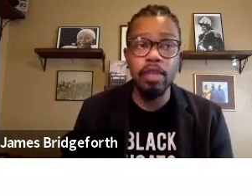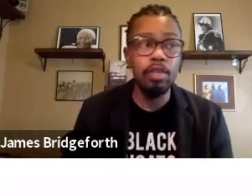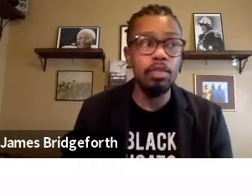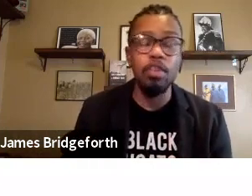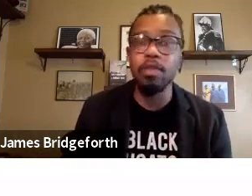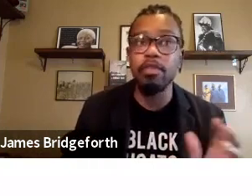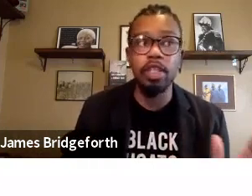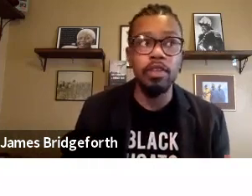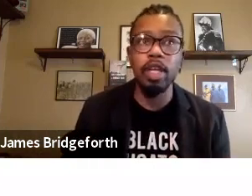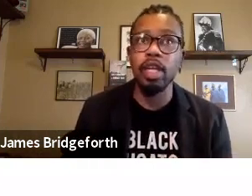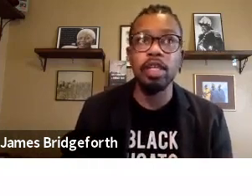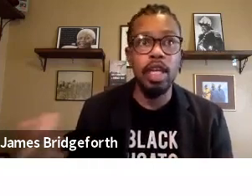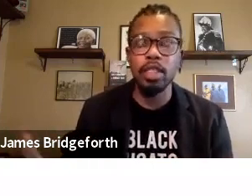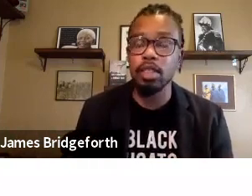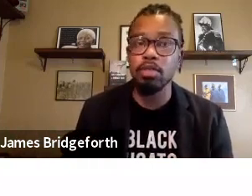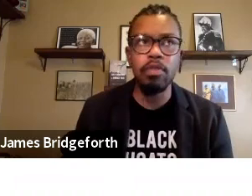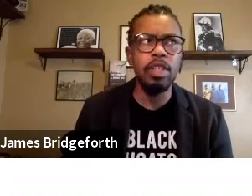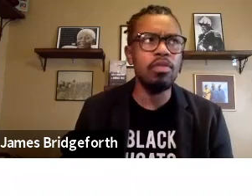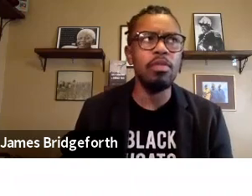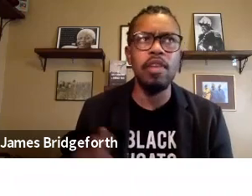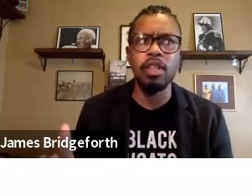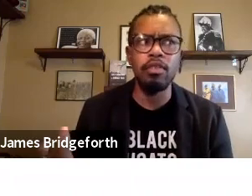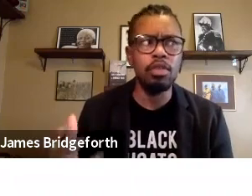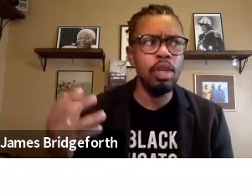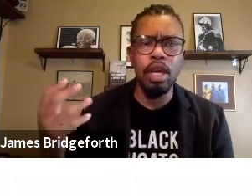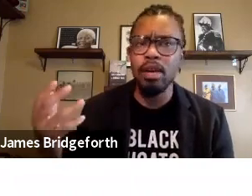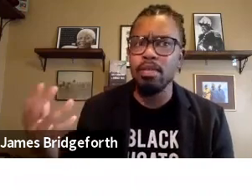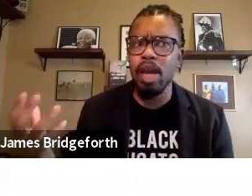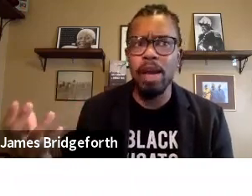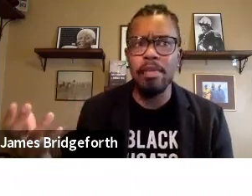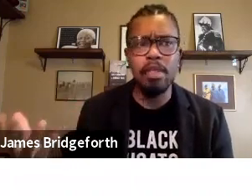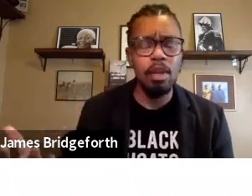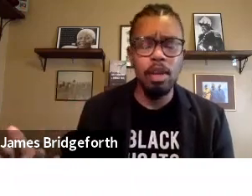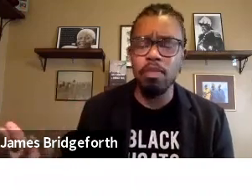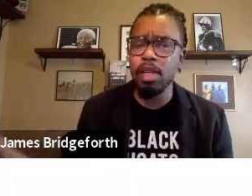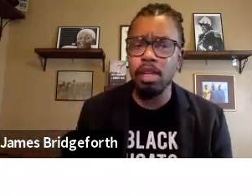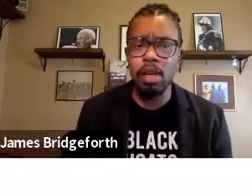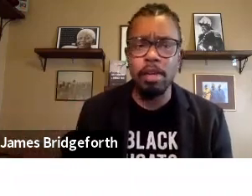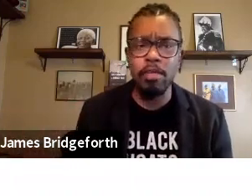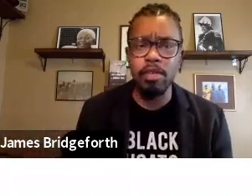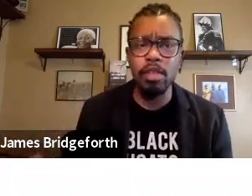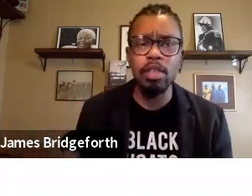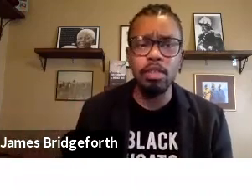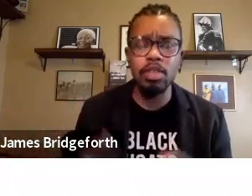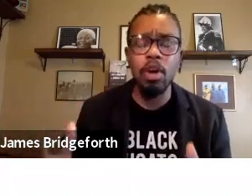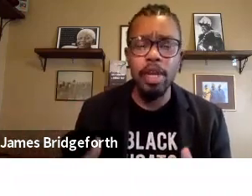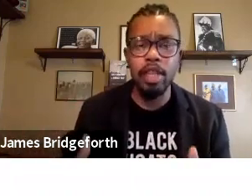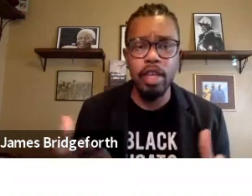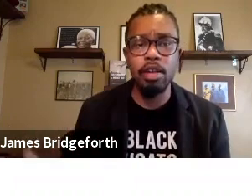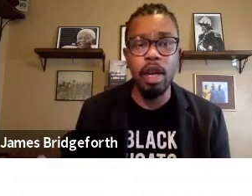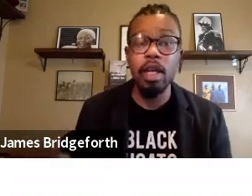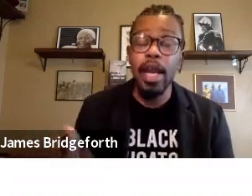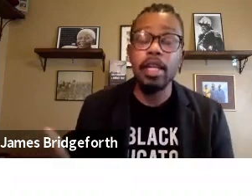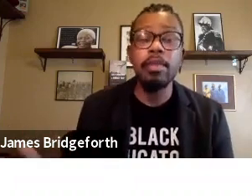We're living through a movement for racial reckoning and justice. We're living through, in some ways, political upheaval. And so there's so many different things that are